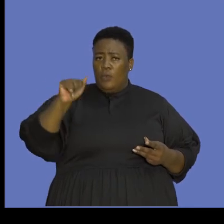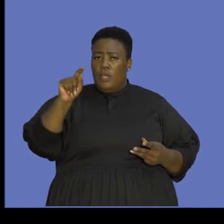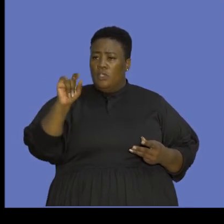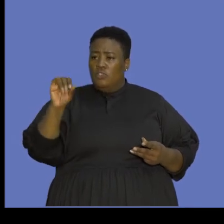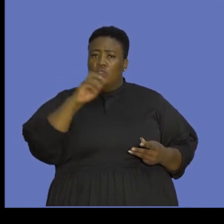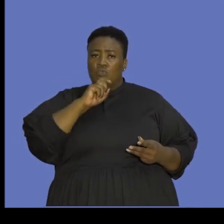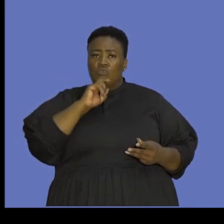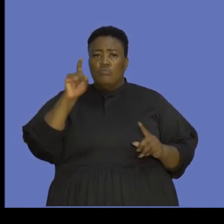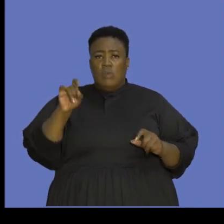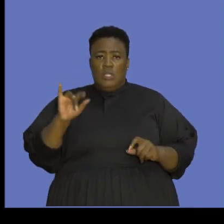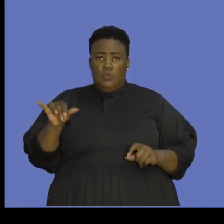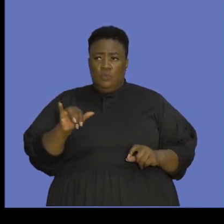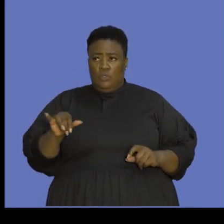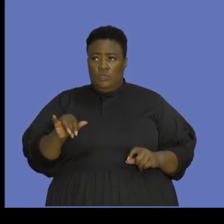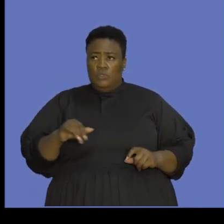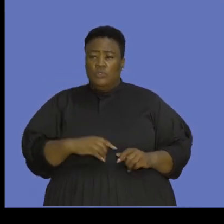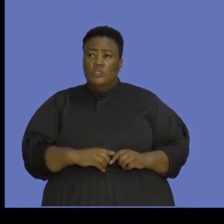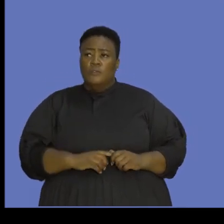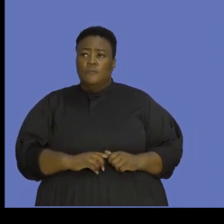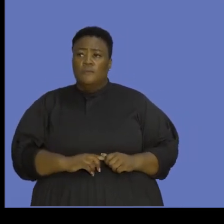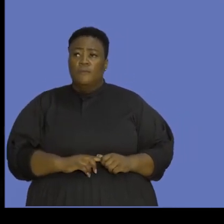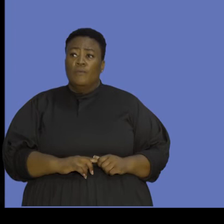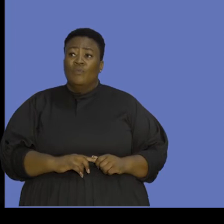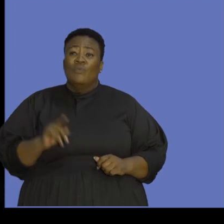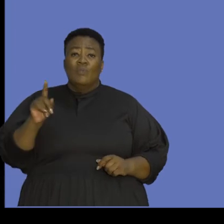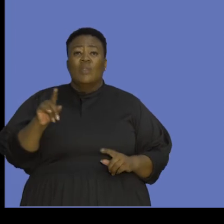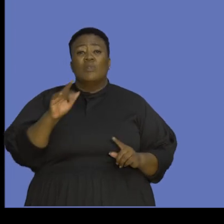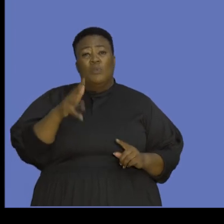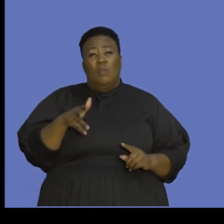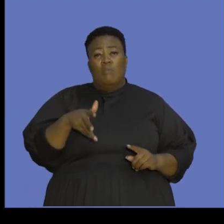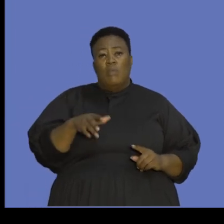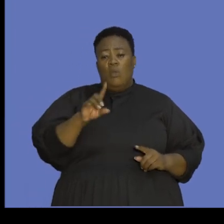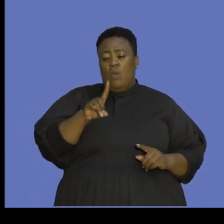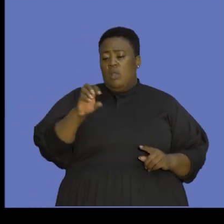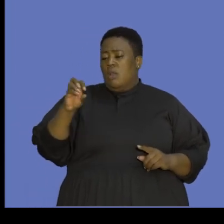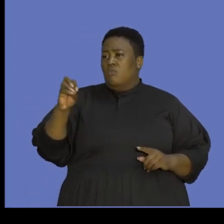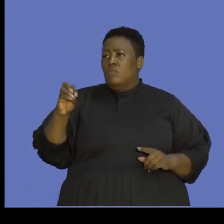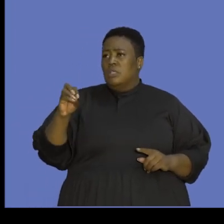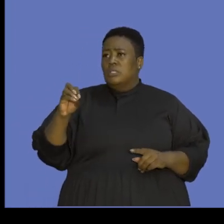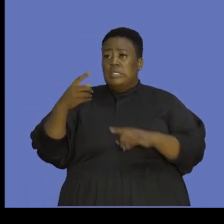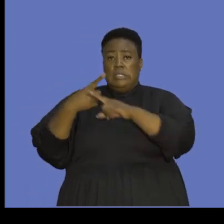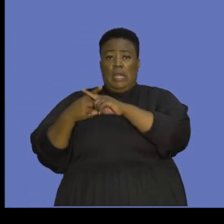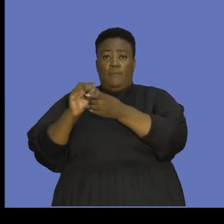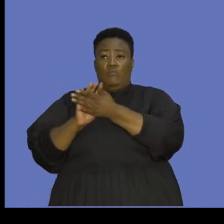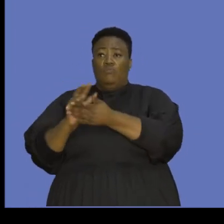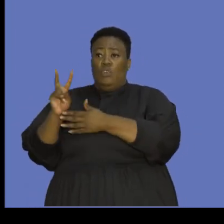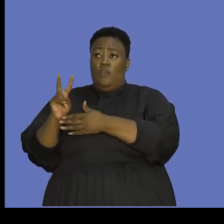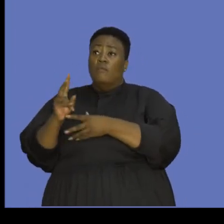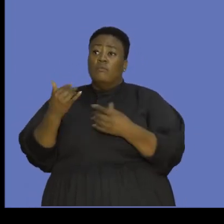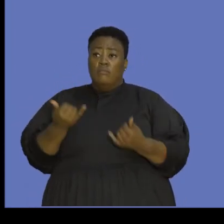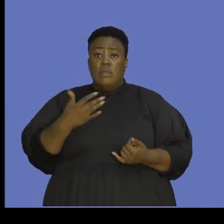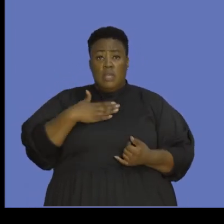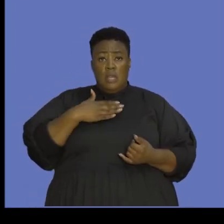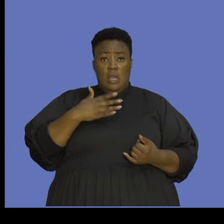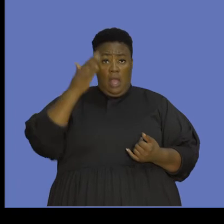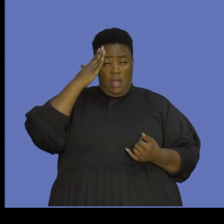equals MA. So it's going to be 100 times 12. Now I know